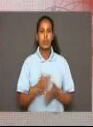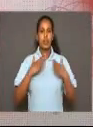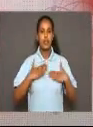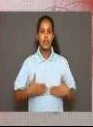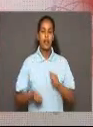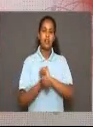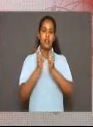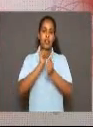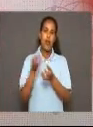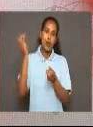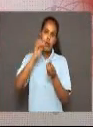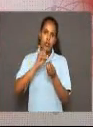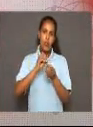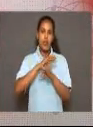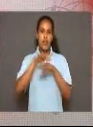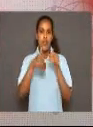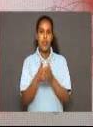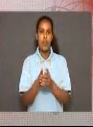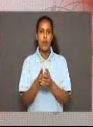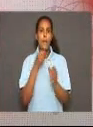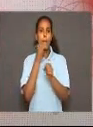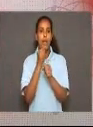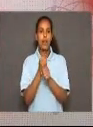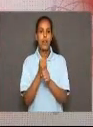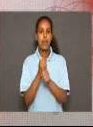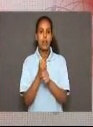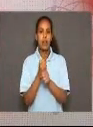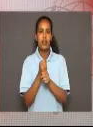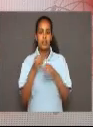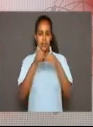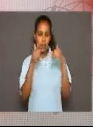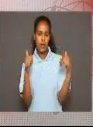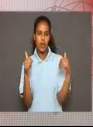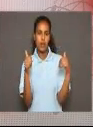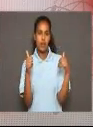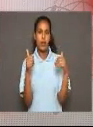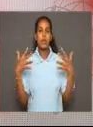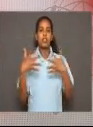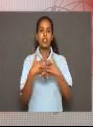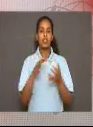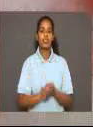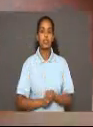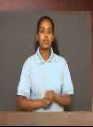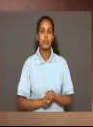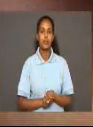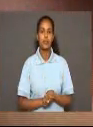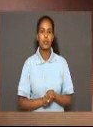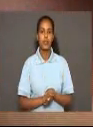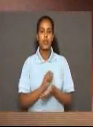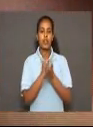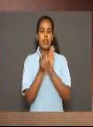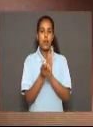Physical change also involves making or separating mixtures.